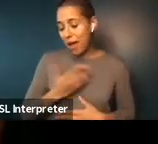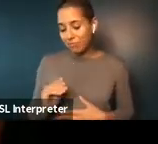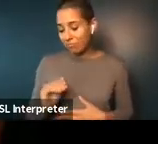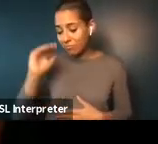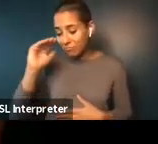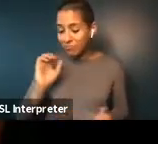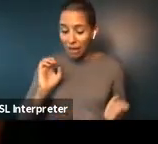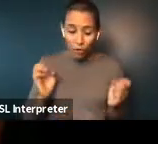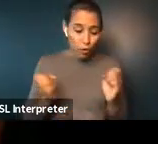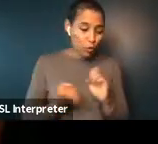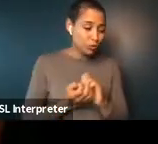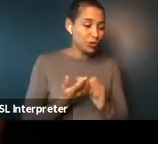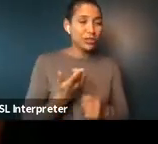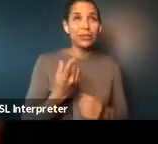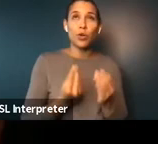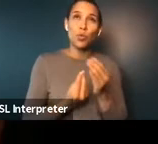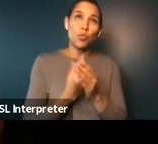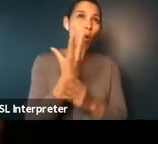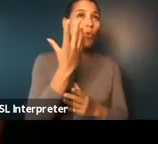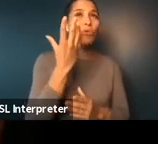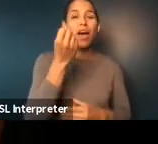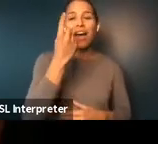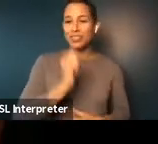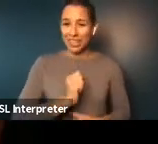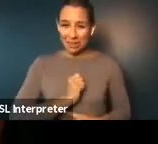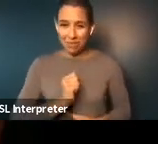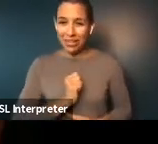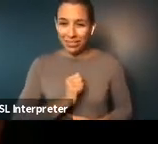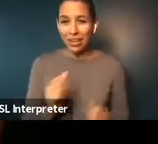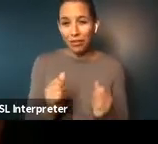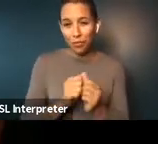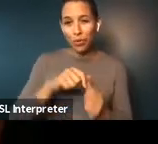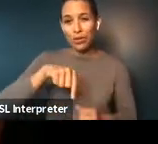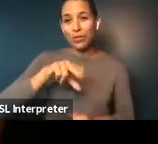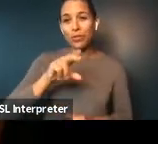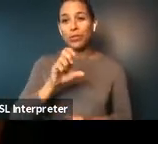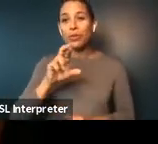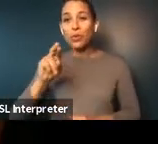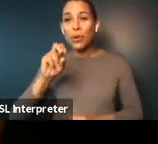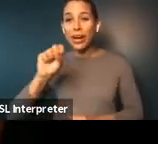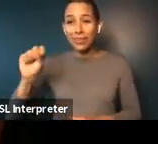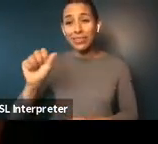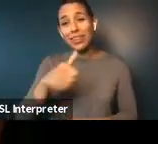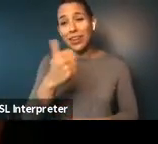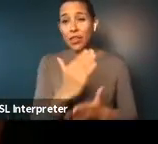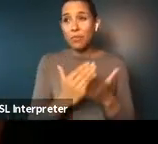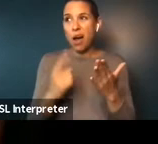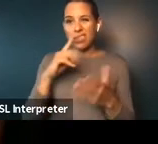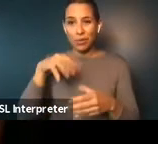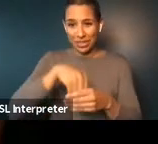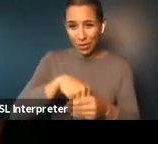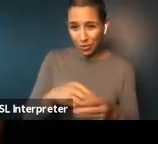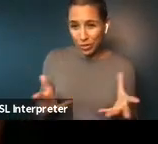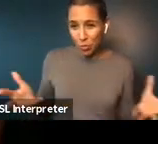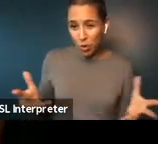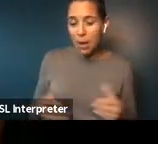for myself of queerness, another aspect of that, that was very much part of that was getting to